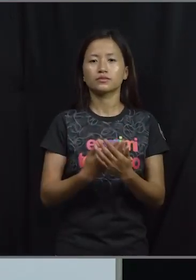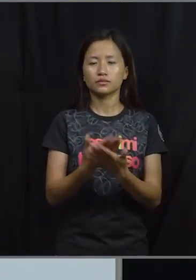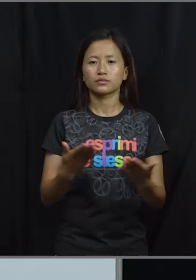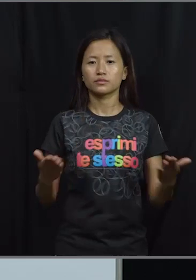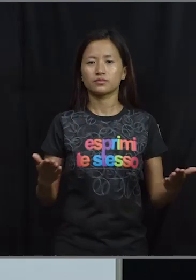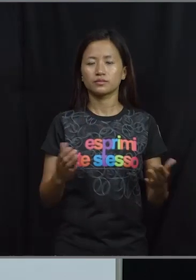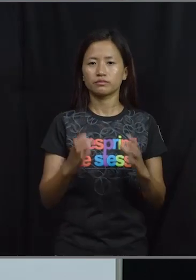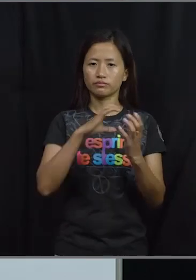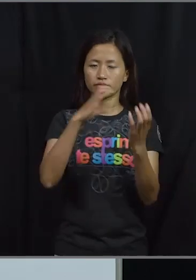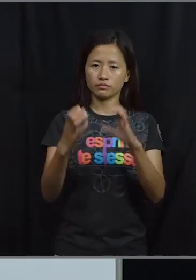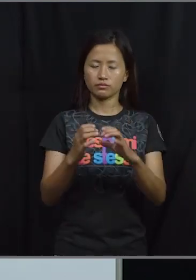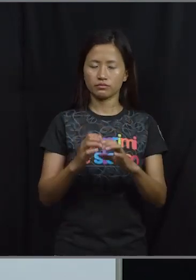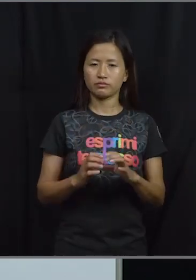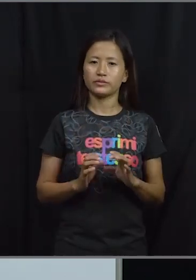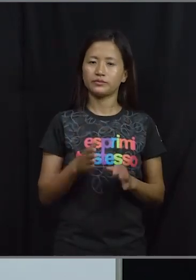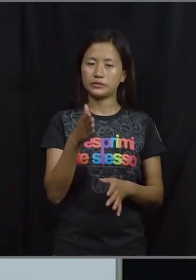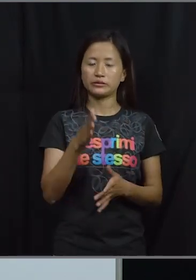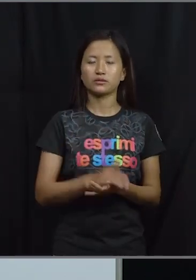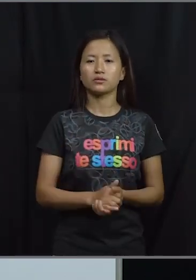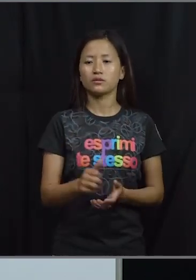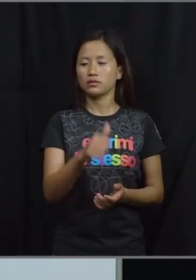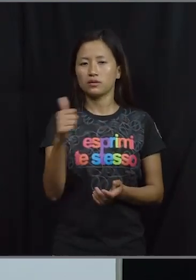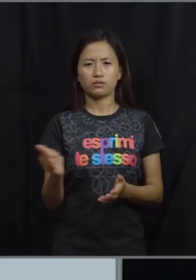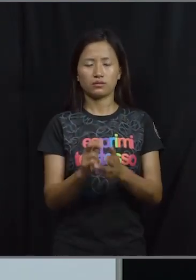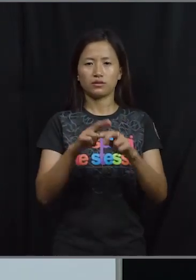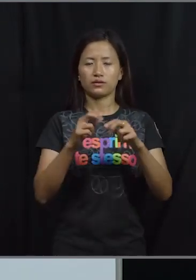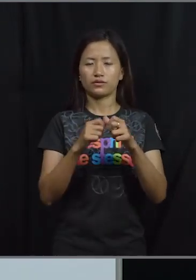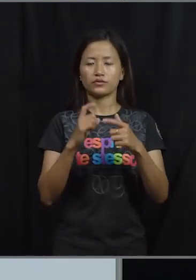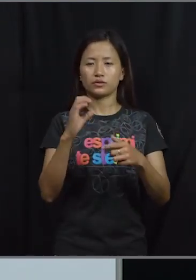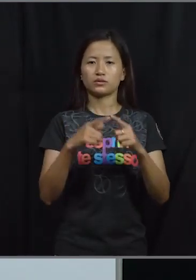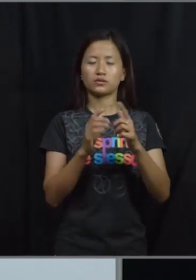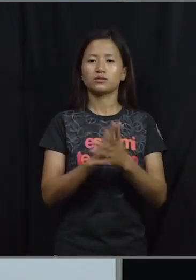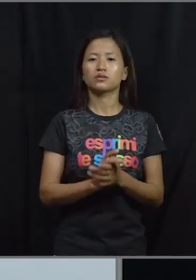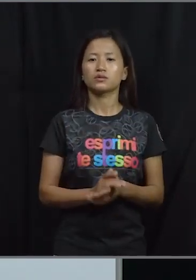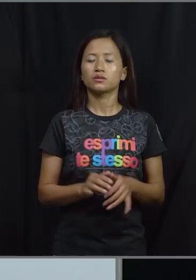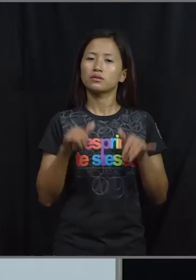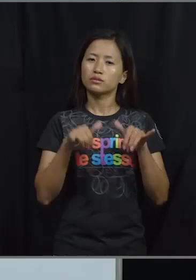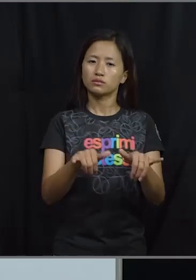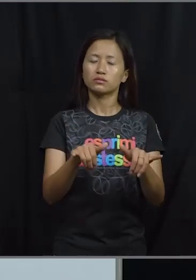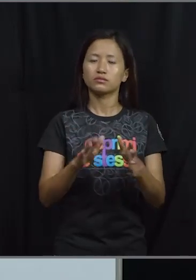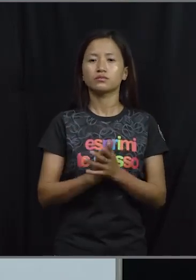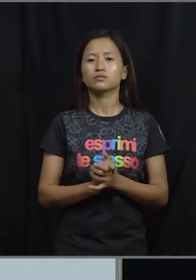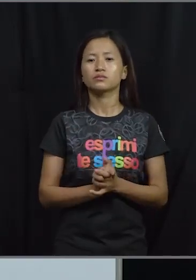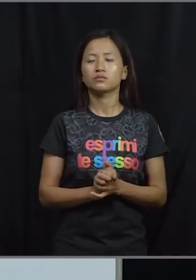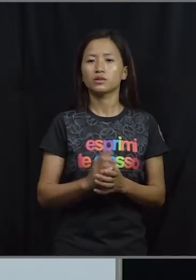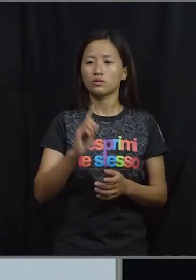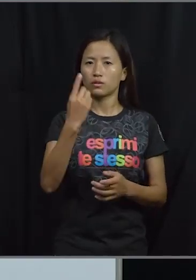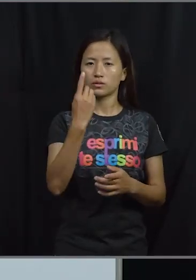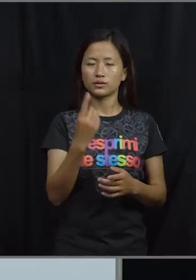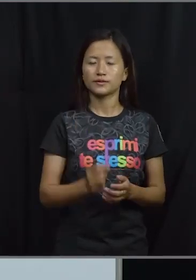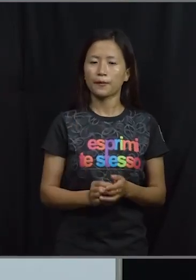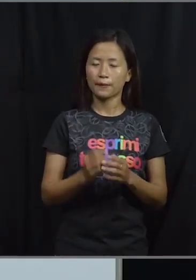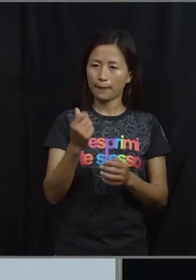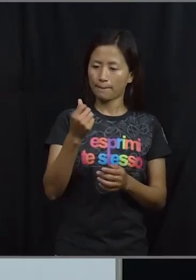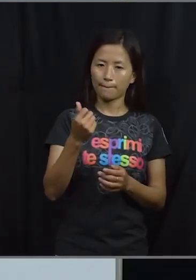will remain unchanged, meaning all the other factors will remain unchanged, only the price will